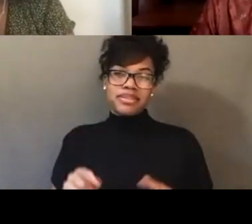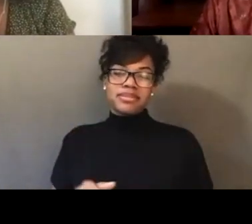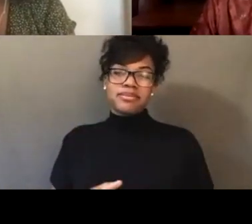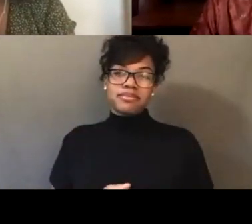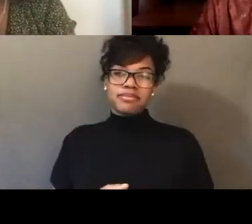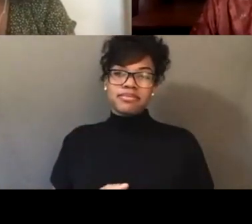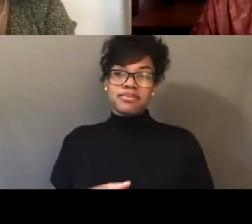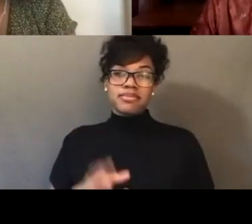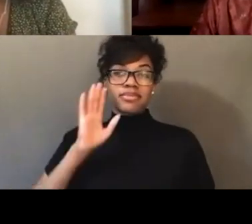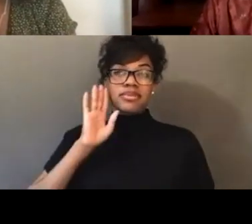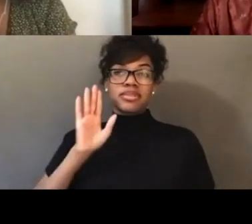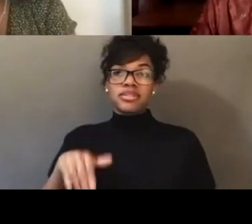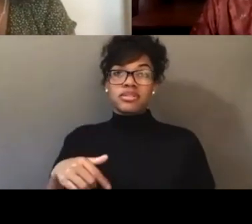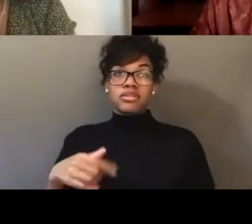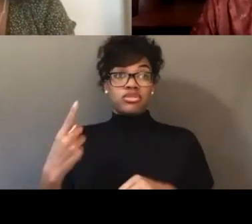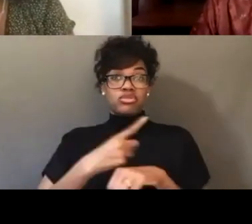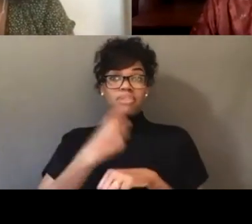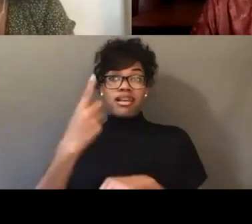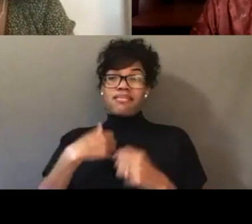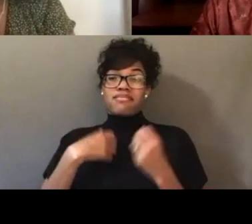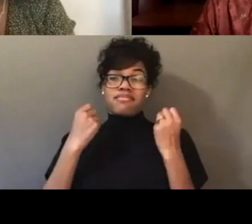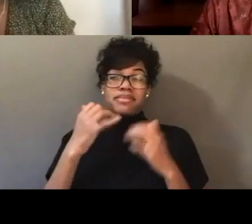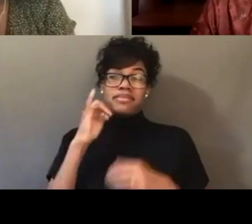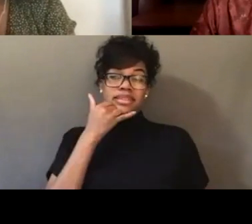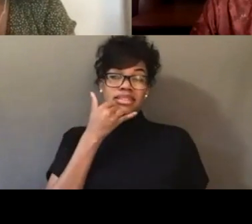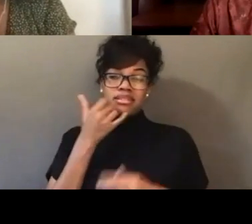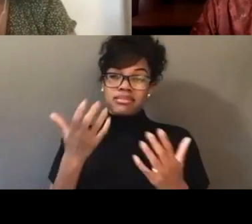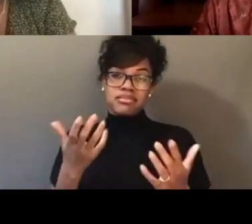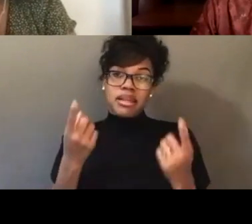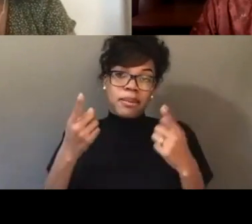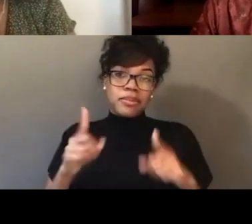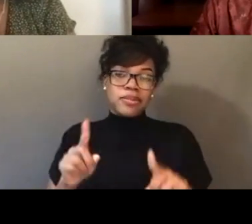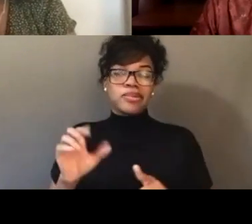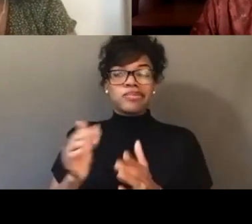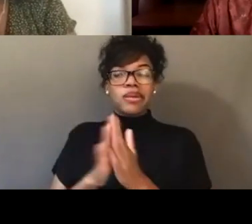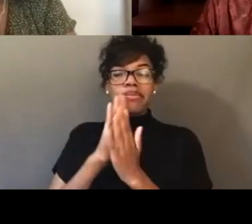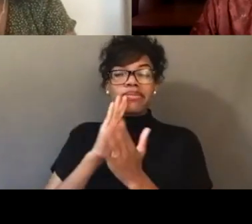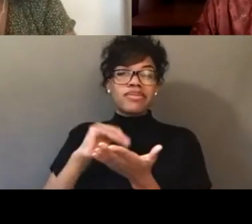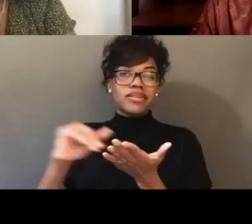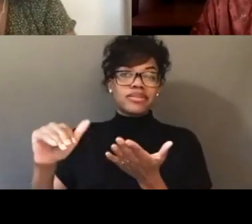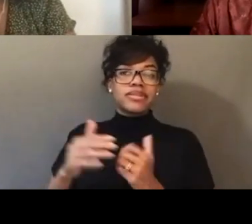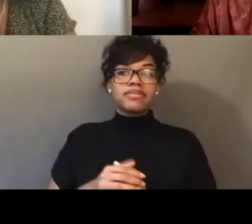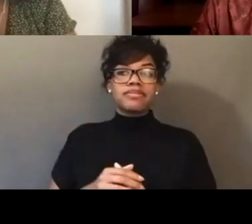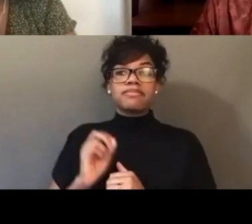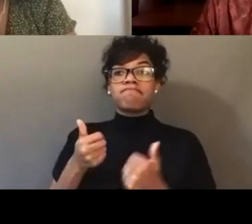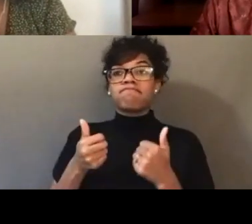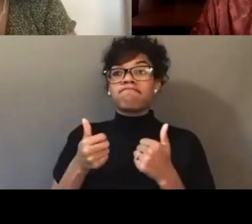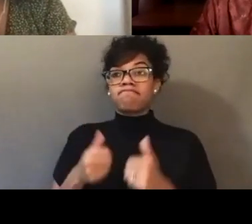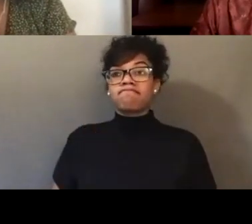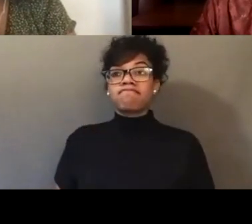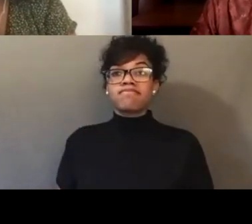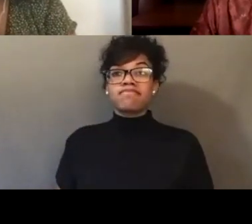are too numerous to count. So I have to say that. I'll step back.